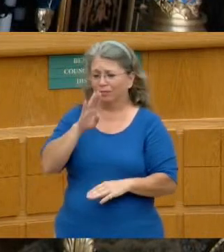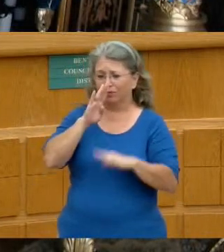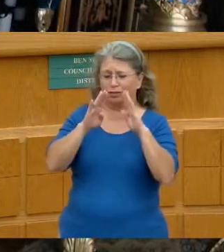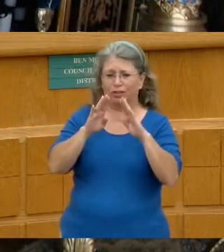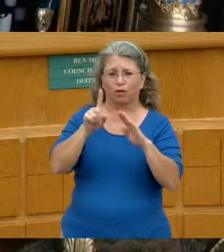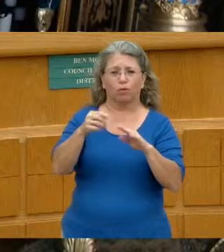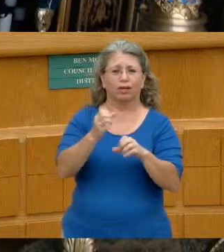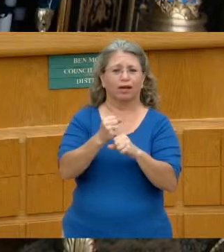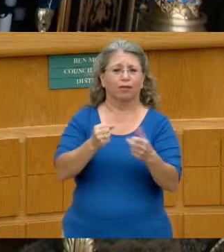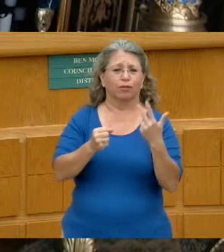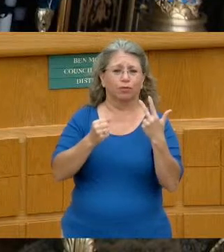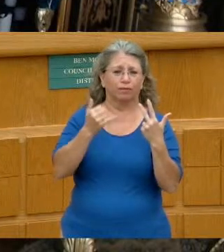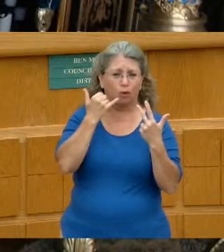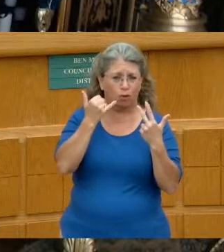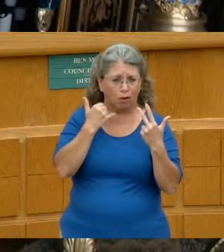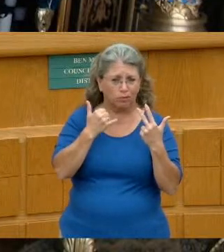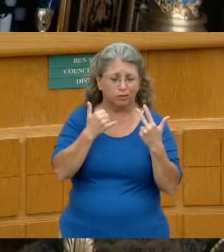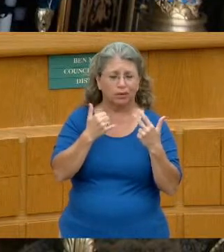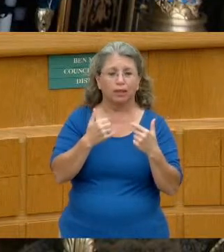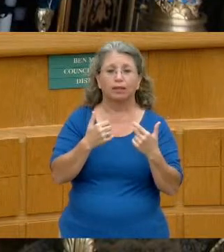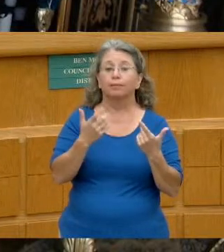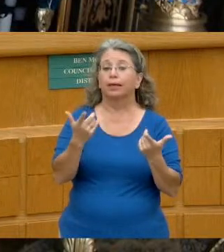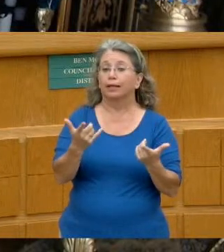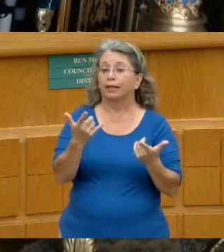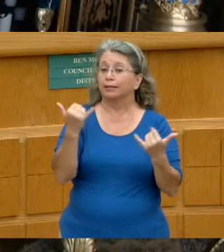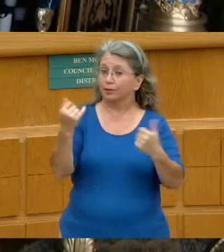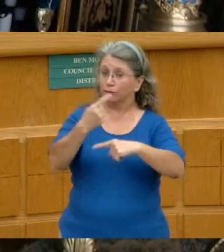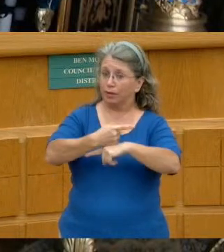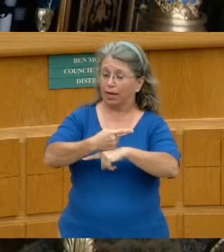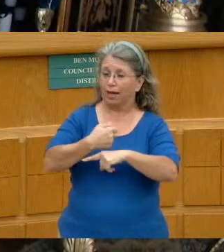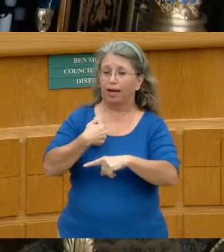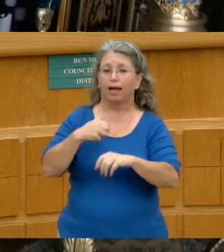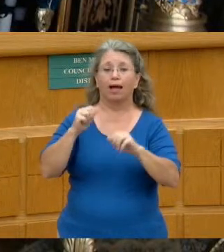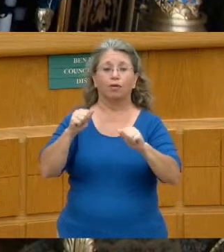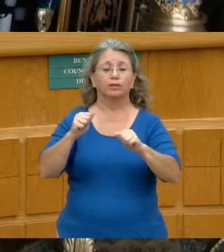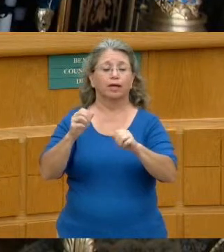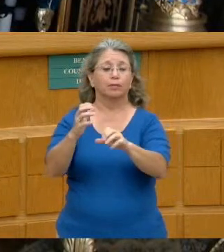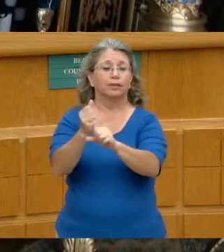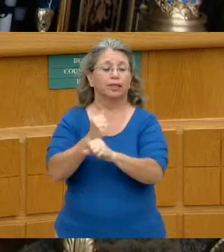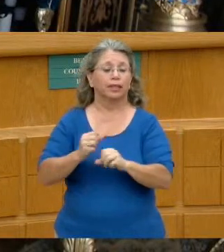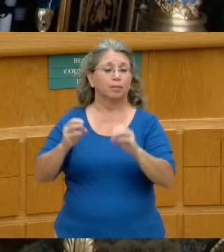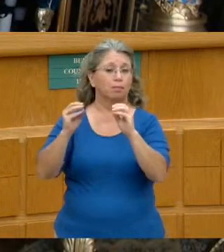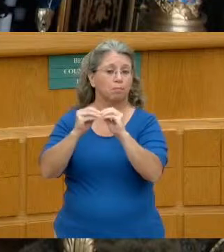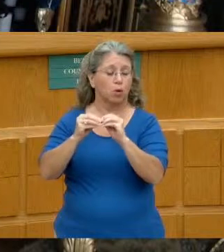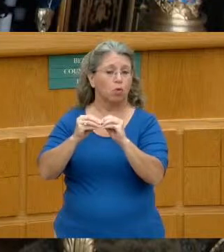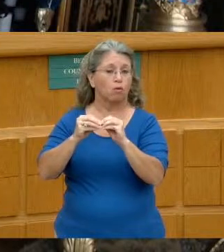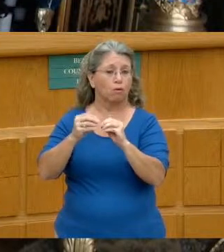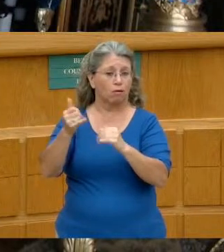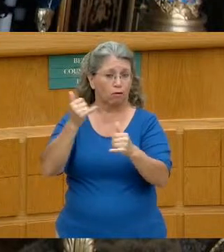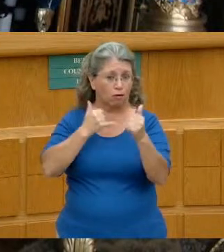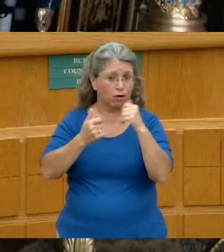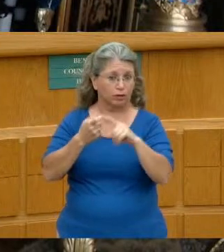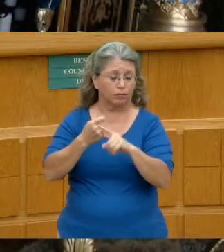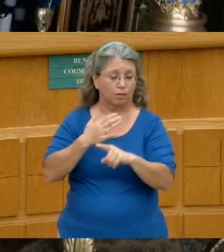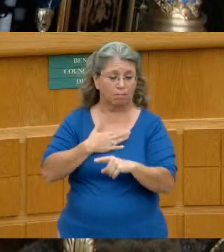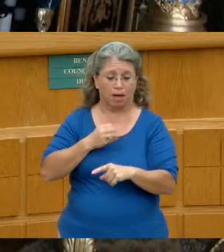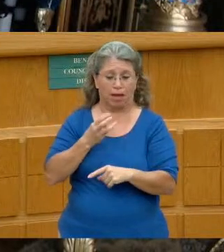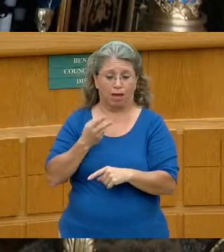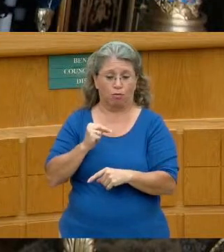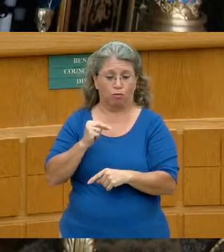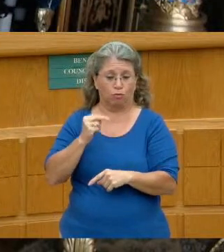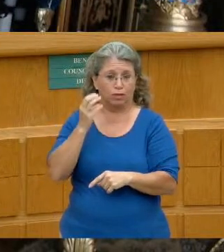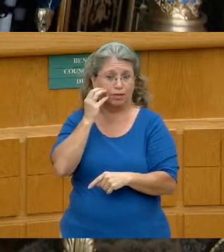let me share some good news with you. Today I was able to field some calls on my own cell phone. People who said, remember